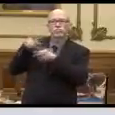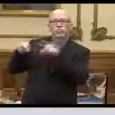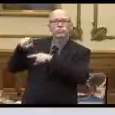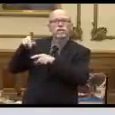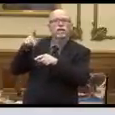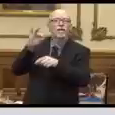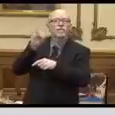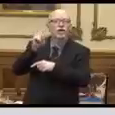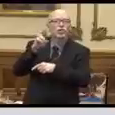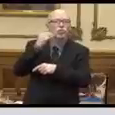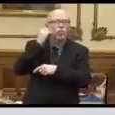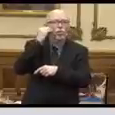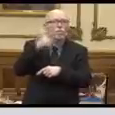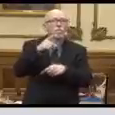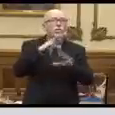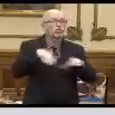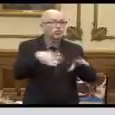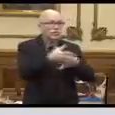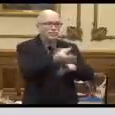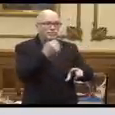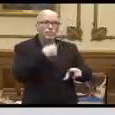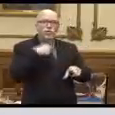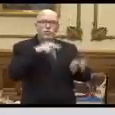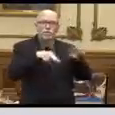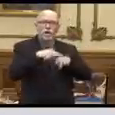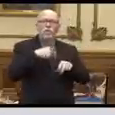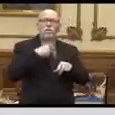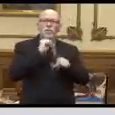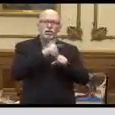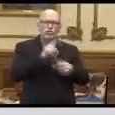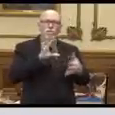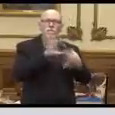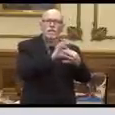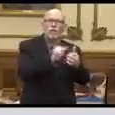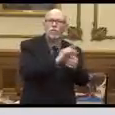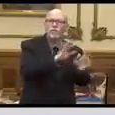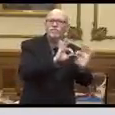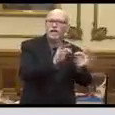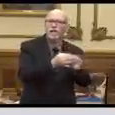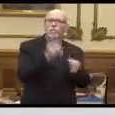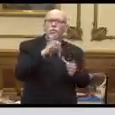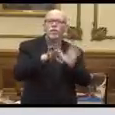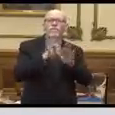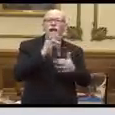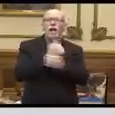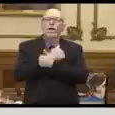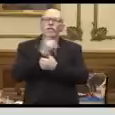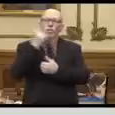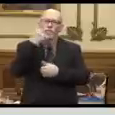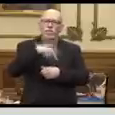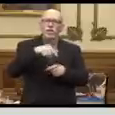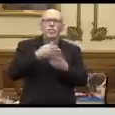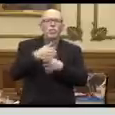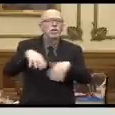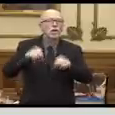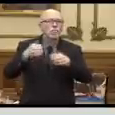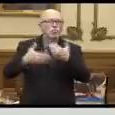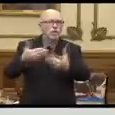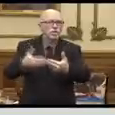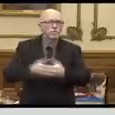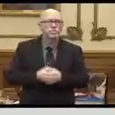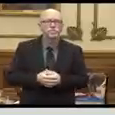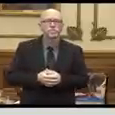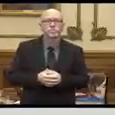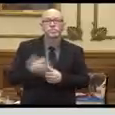in DCS care, and take steps to reunify those children with their families or find them loving homes through the adoption process.